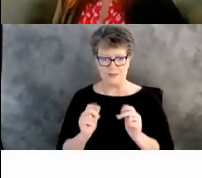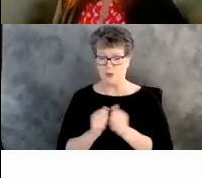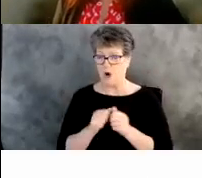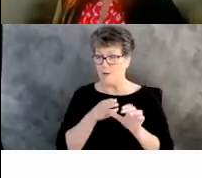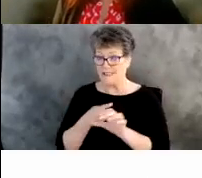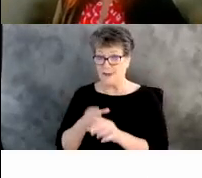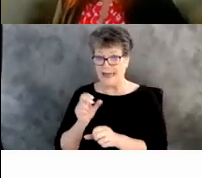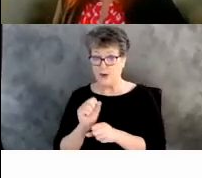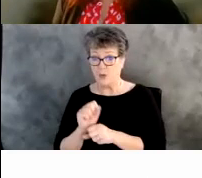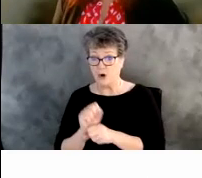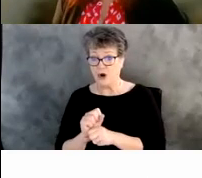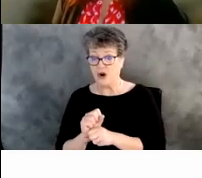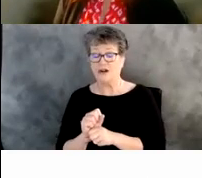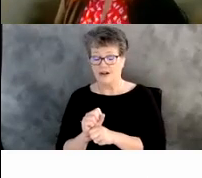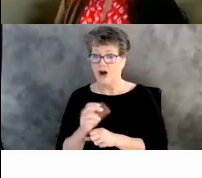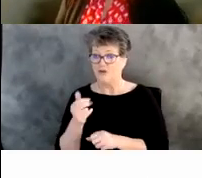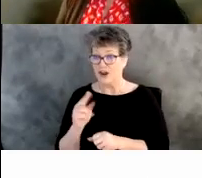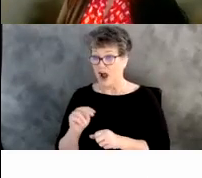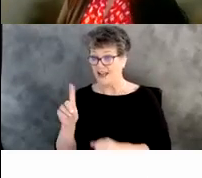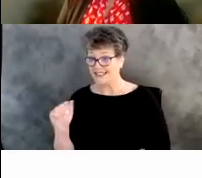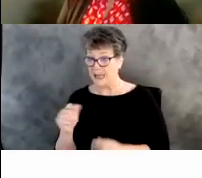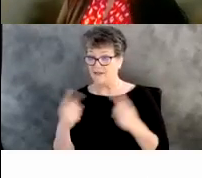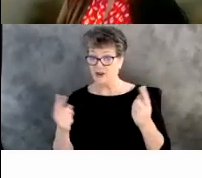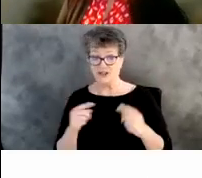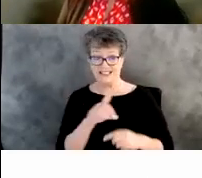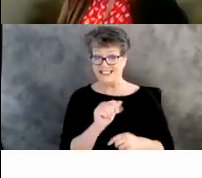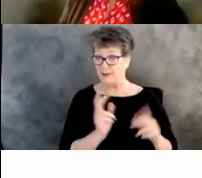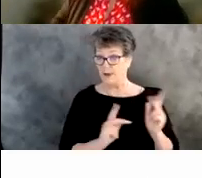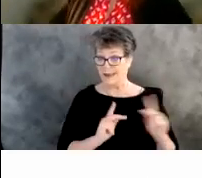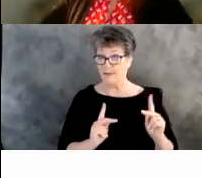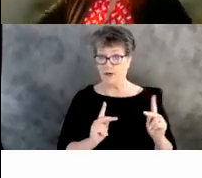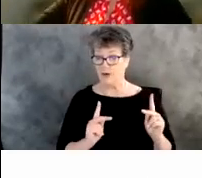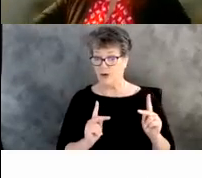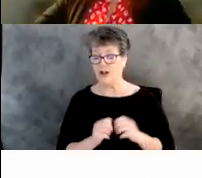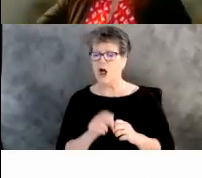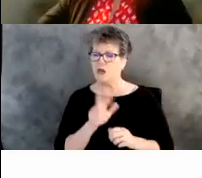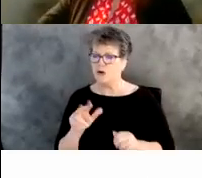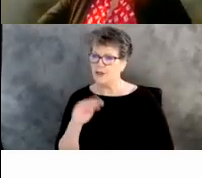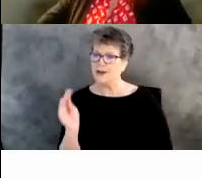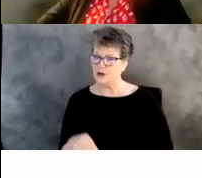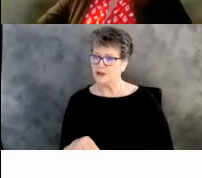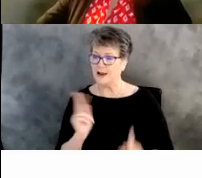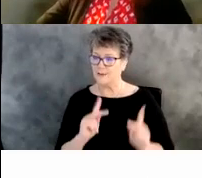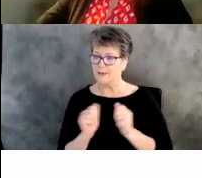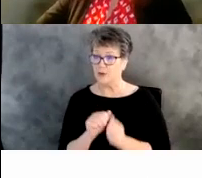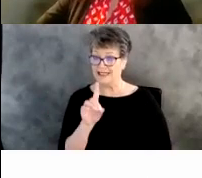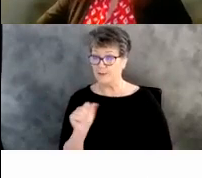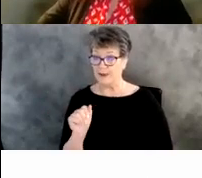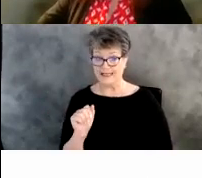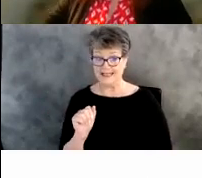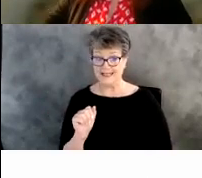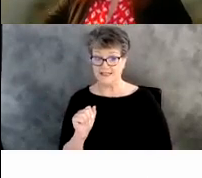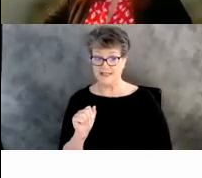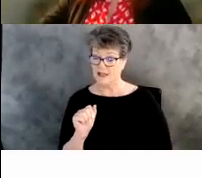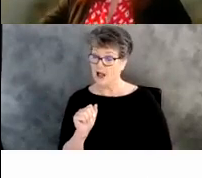in work for non-disabled versus disabled people. And so 33% of people with disabilities are participating